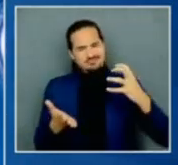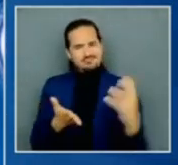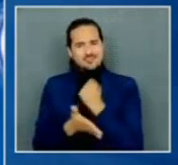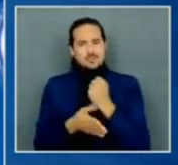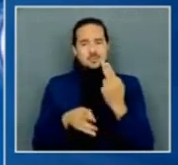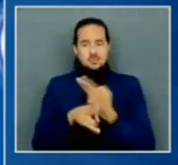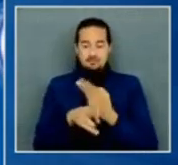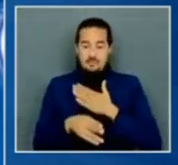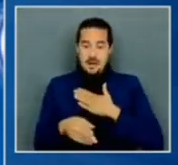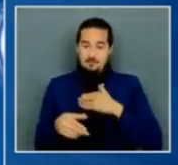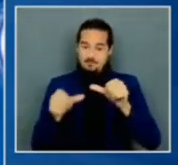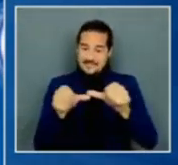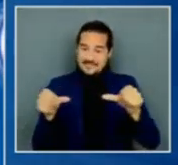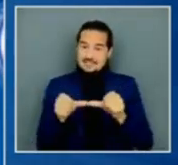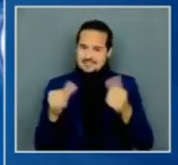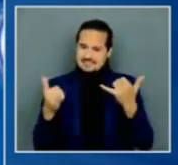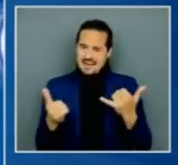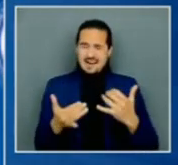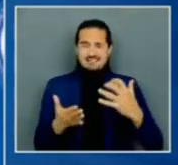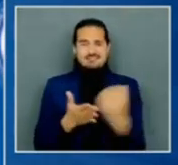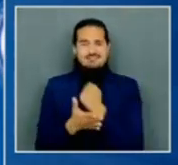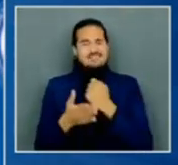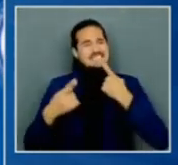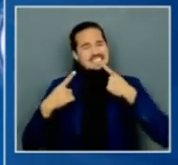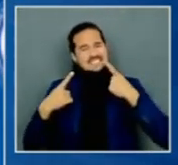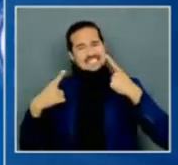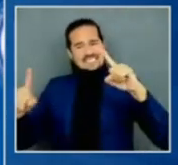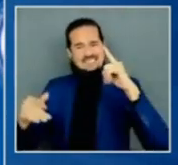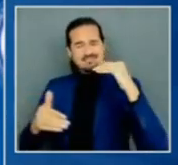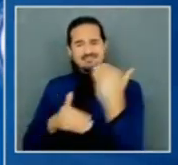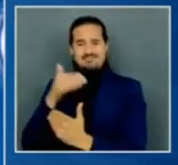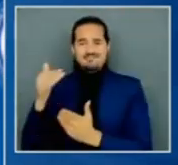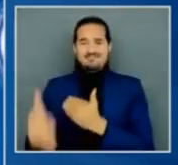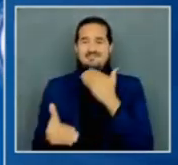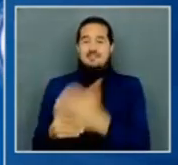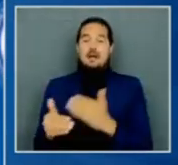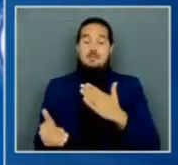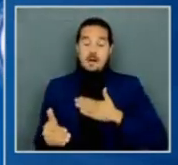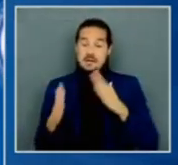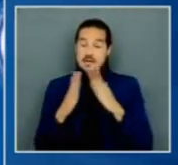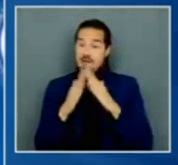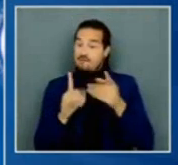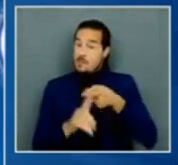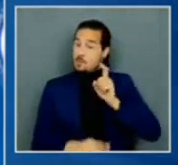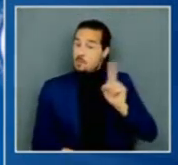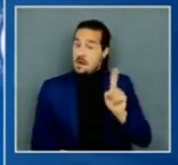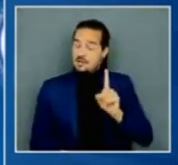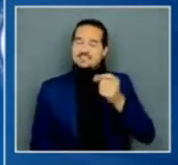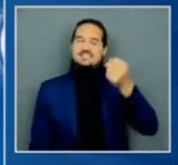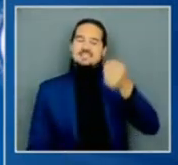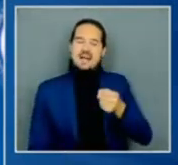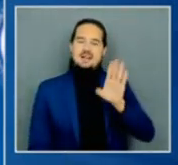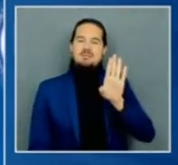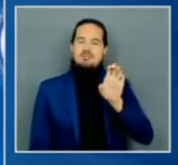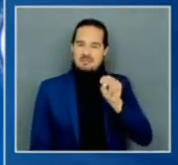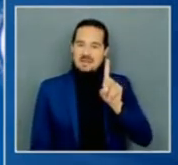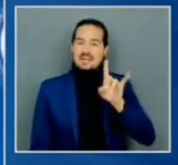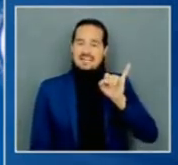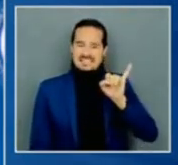to ensure that this administration succeeds. My hometown, South Bend, Indiana, was built by the power of